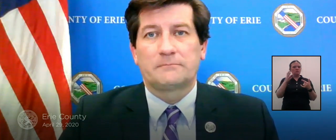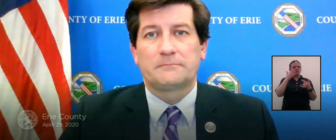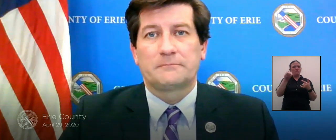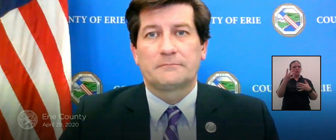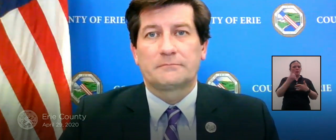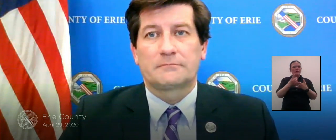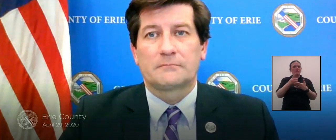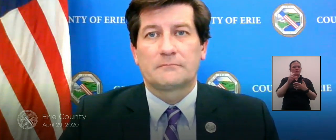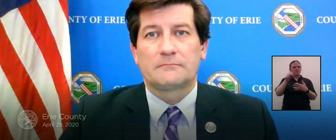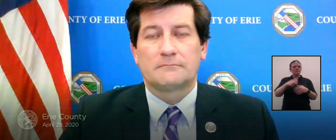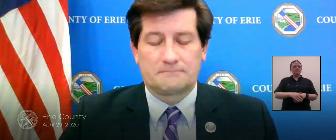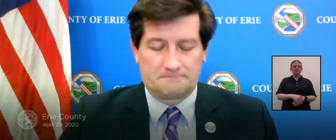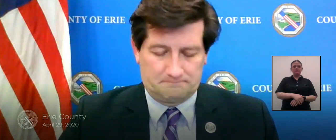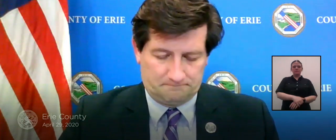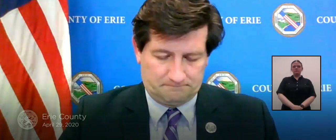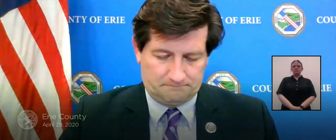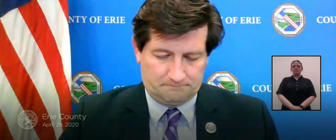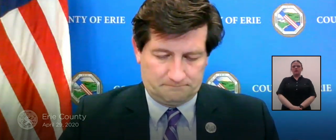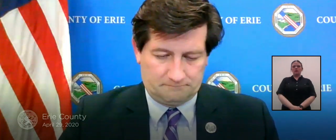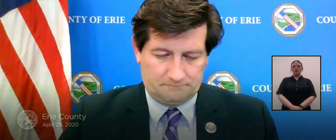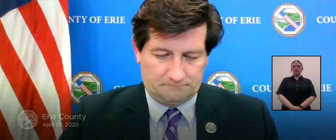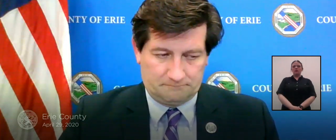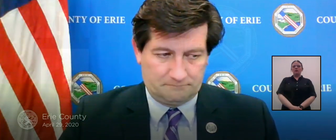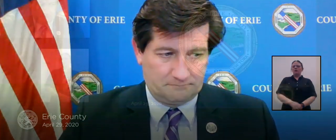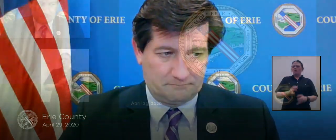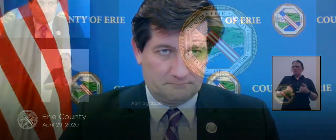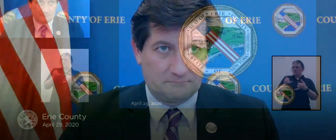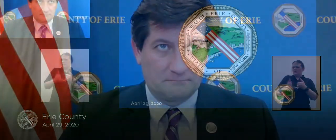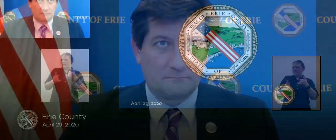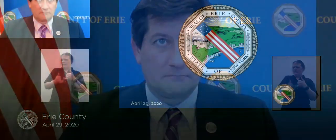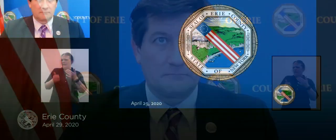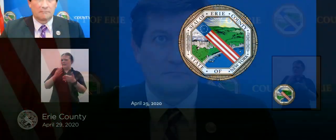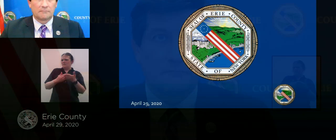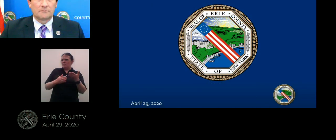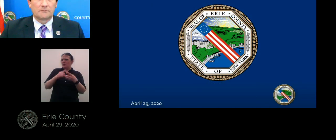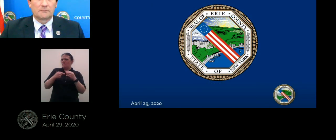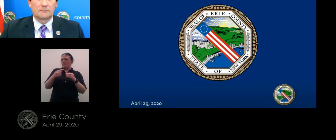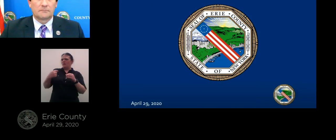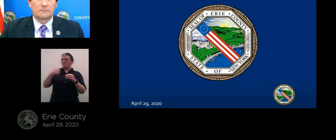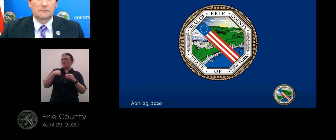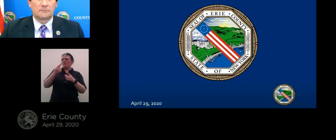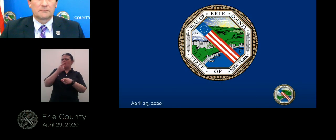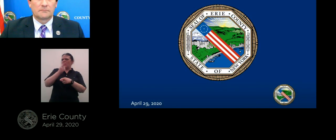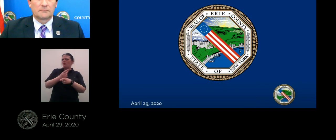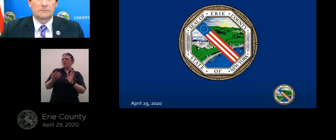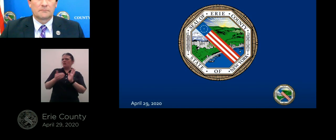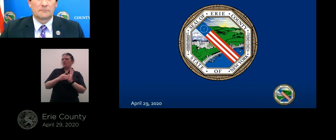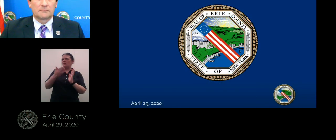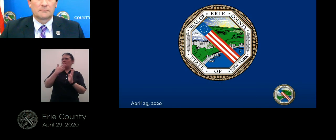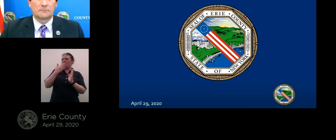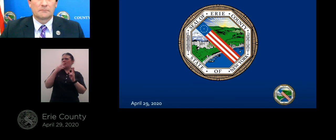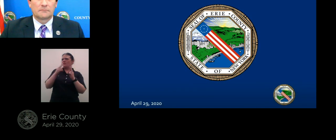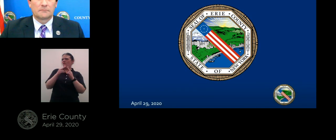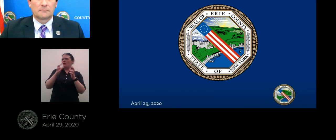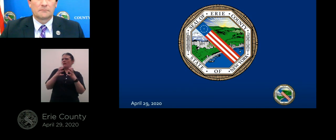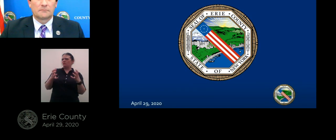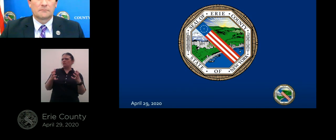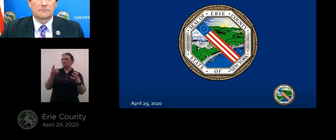weeks. Would you say that last part about being incorrect again? Thank you very much for your